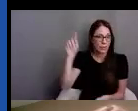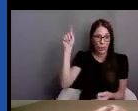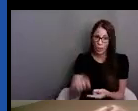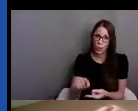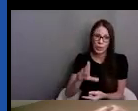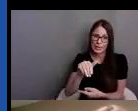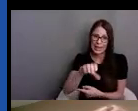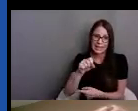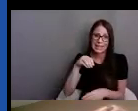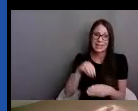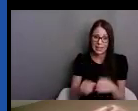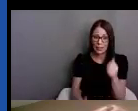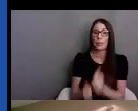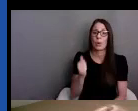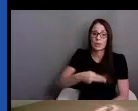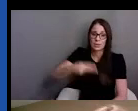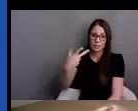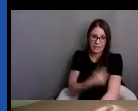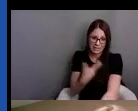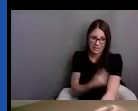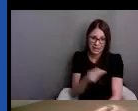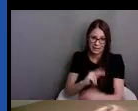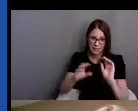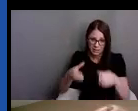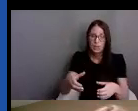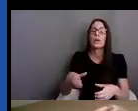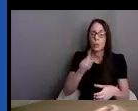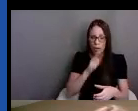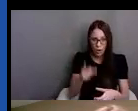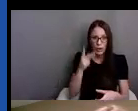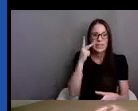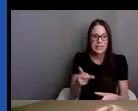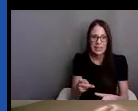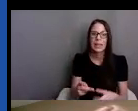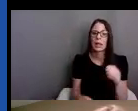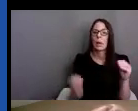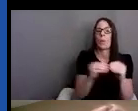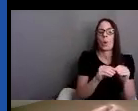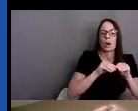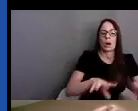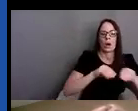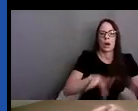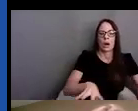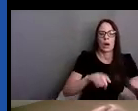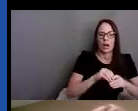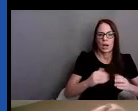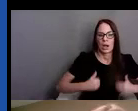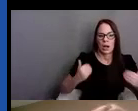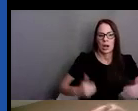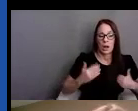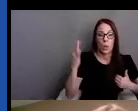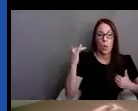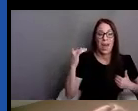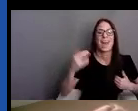so absolutely, I believe that part of the reason that we are seeing more transmission in our younger populations is because our older populations are more